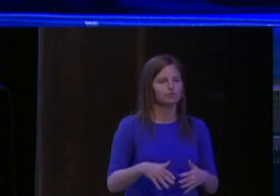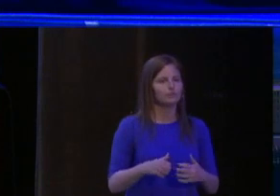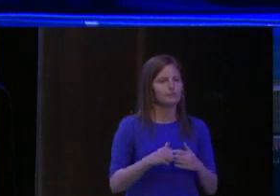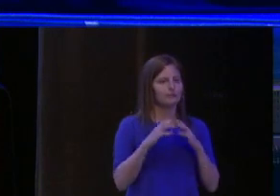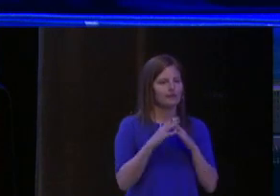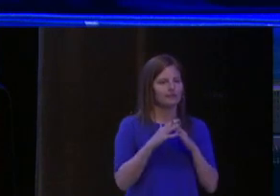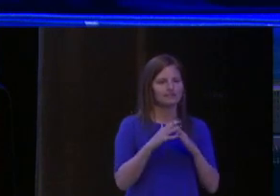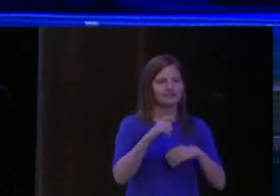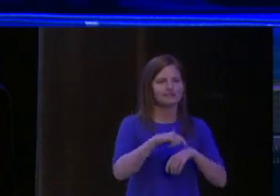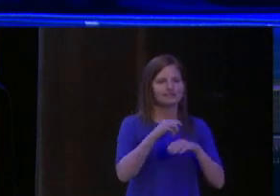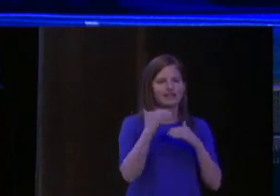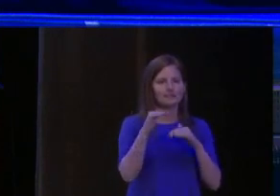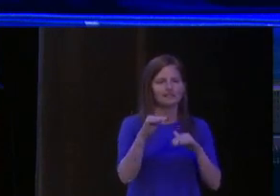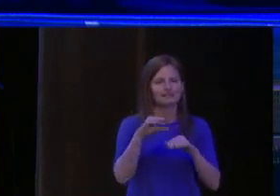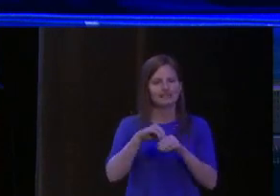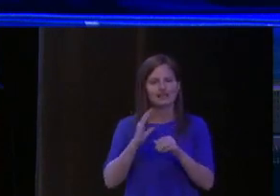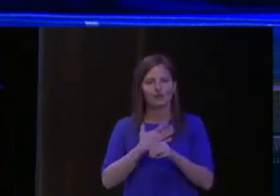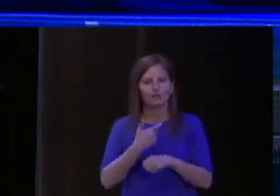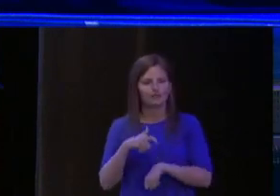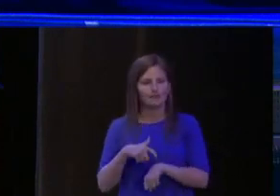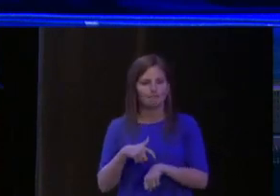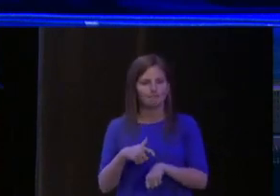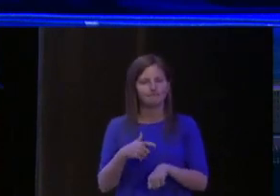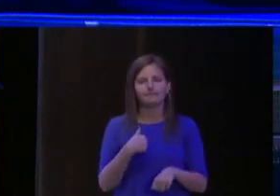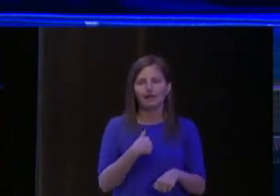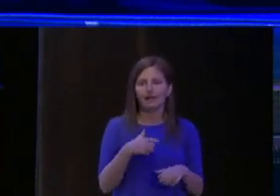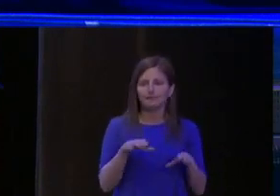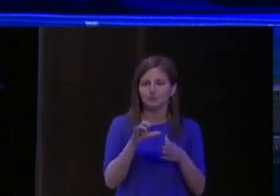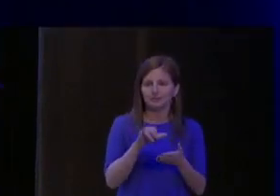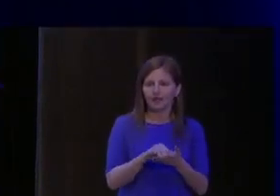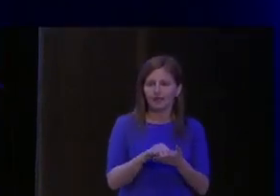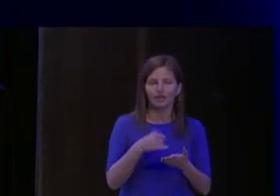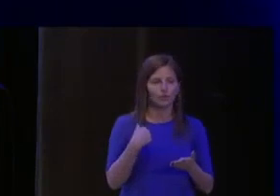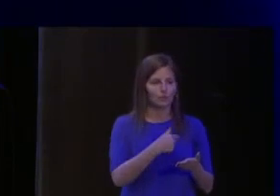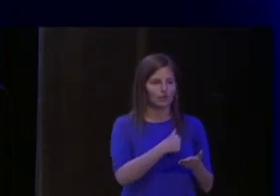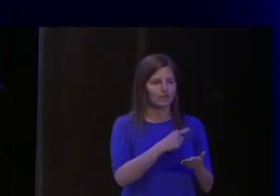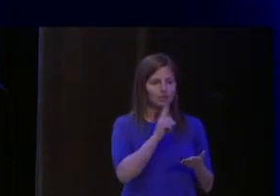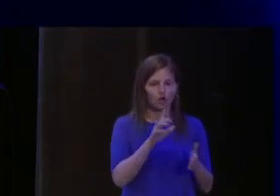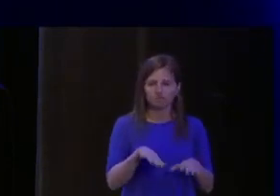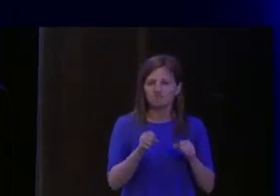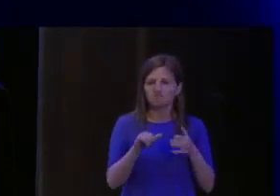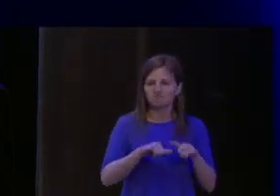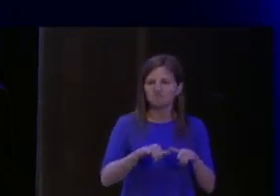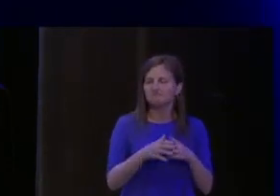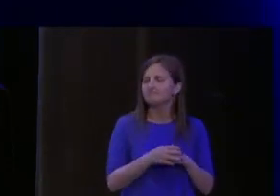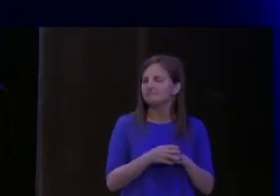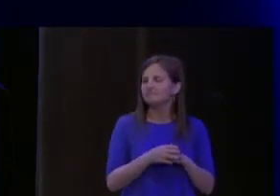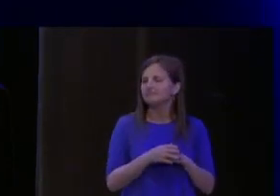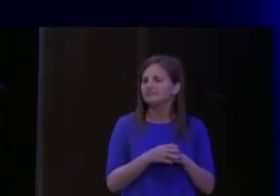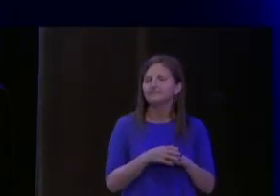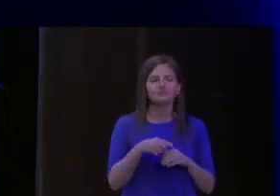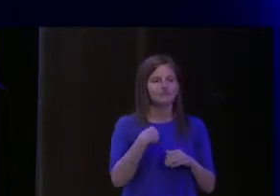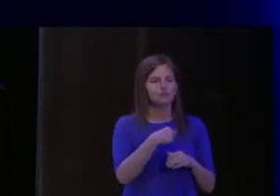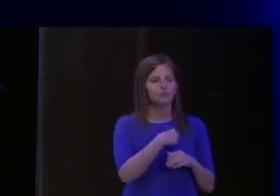timeless in time. Now, as I am doing that, as we are doing that,